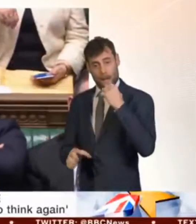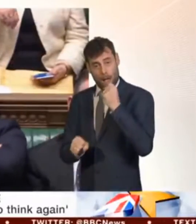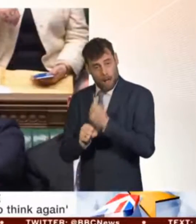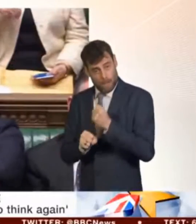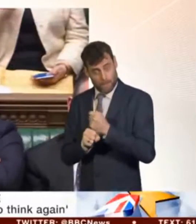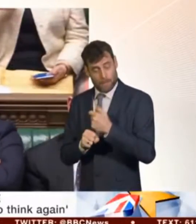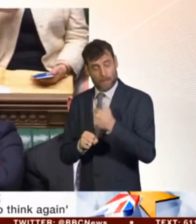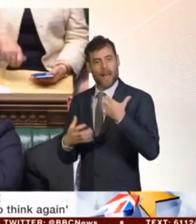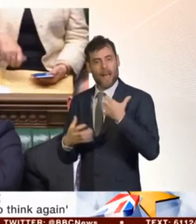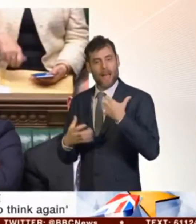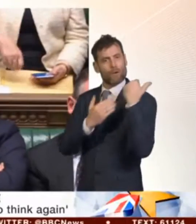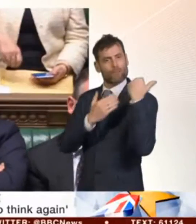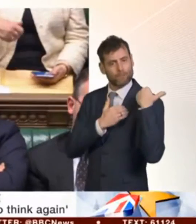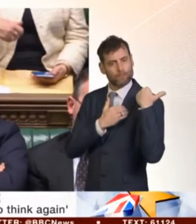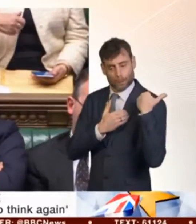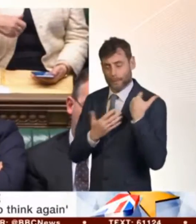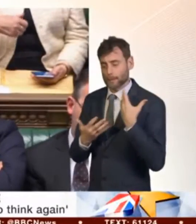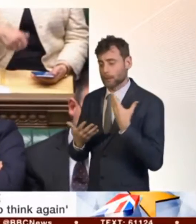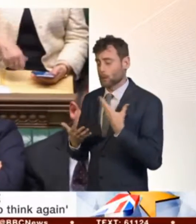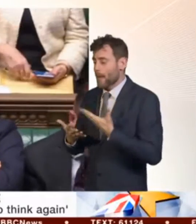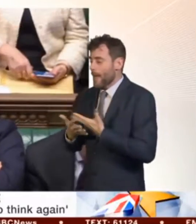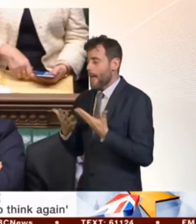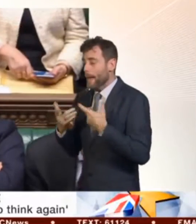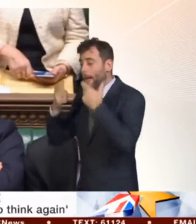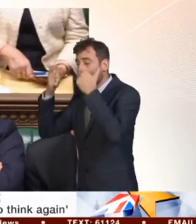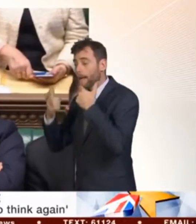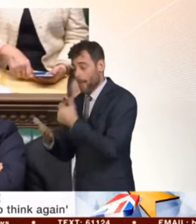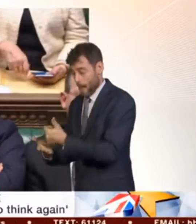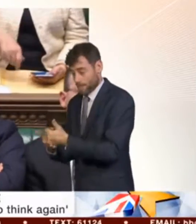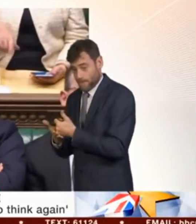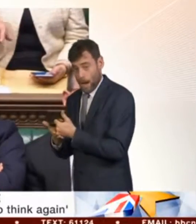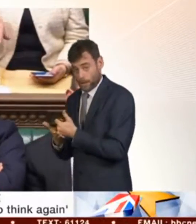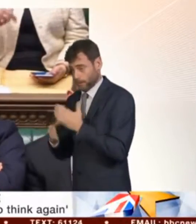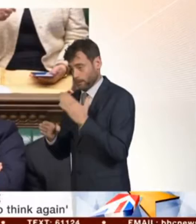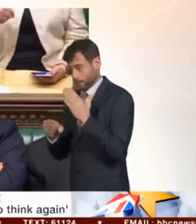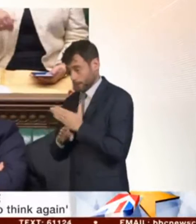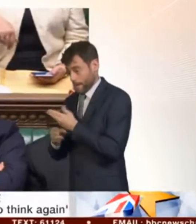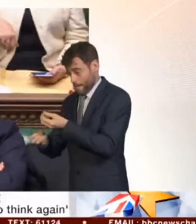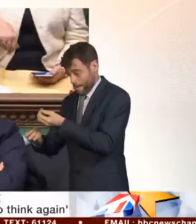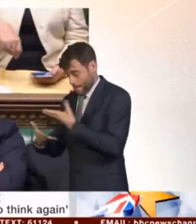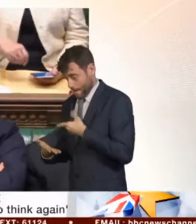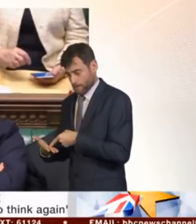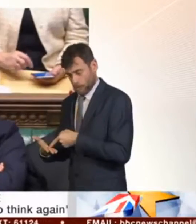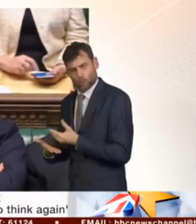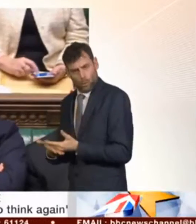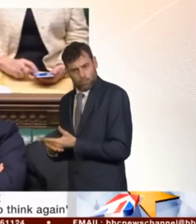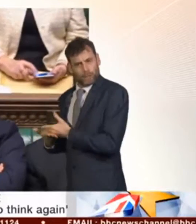national interest. This House has previously recognised